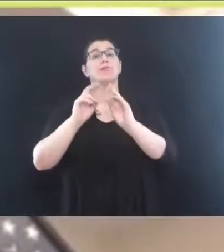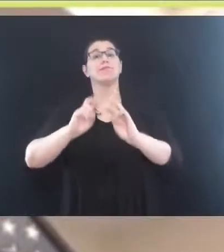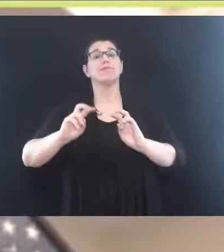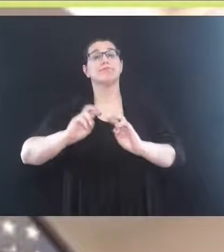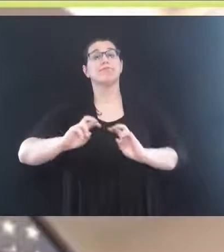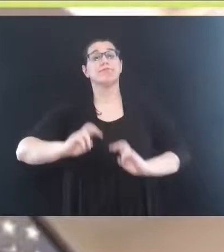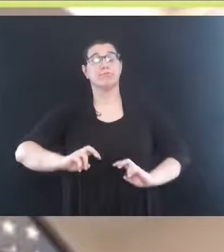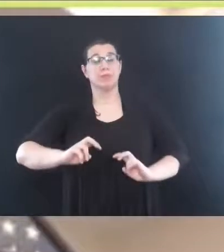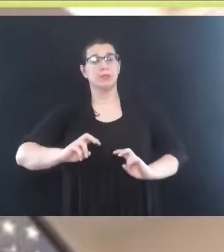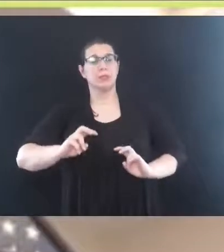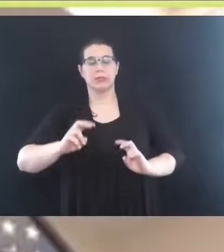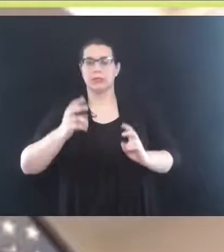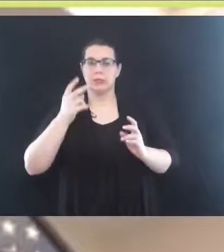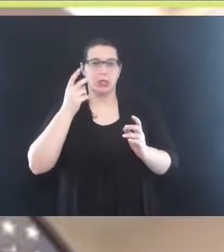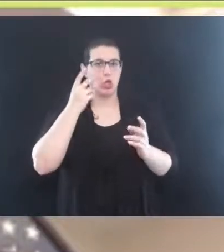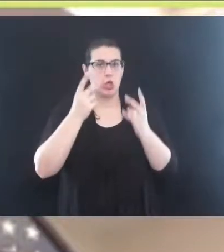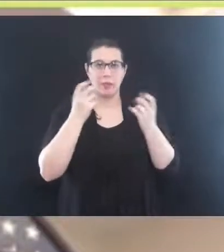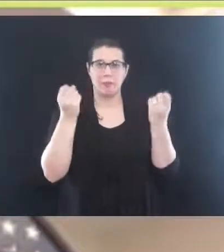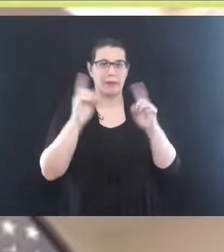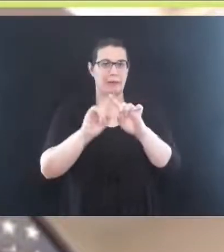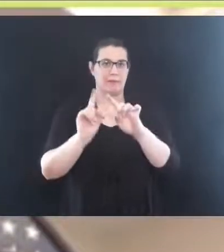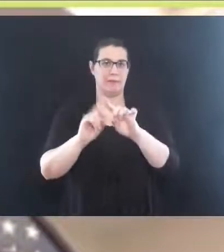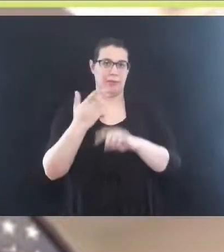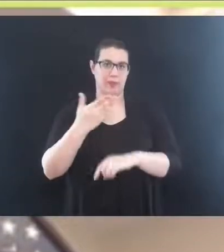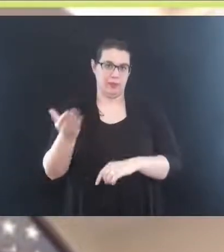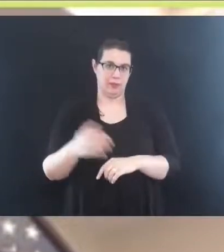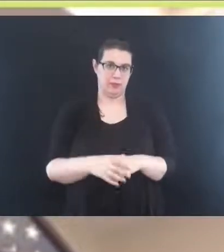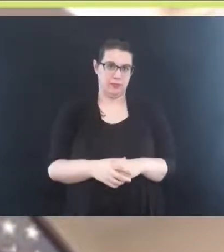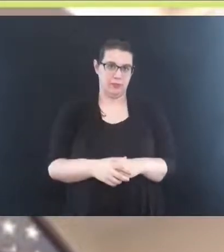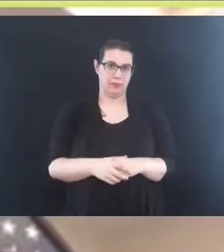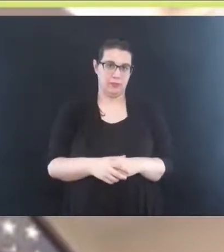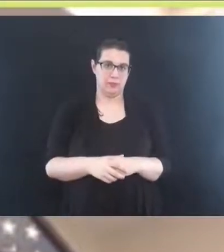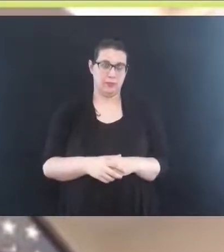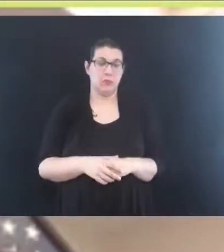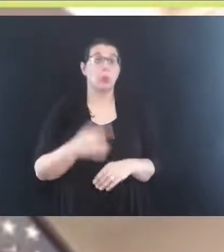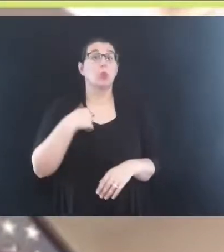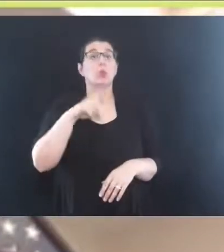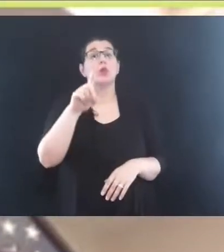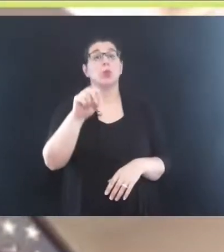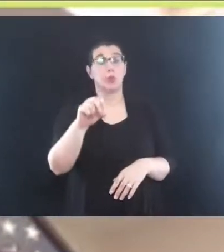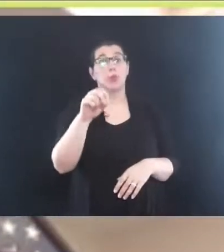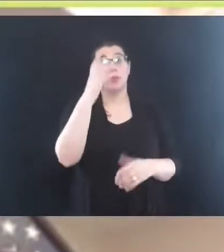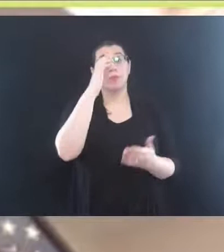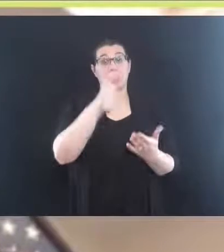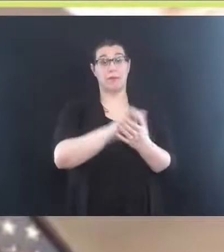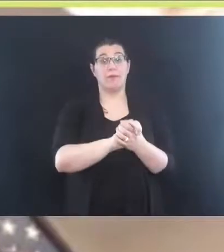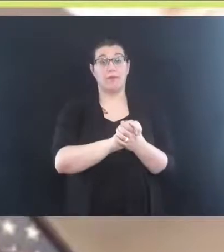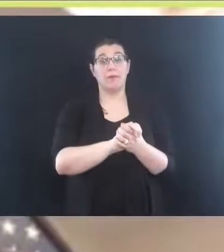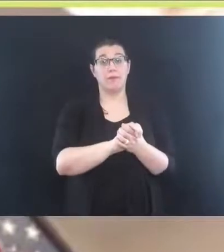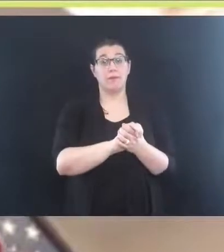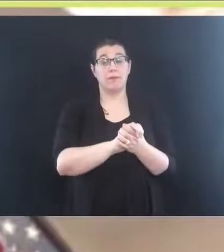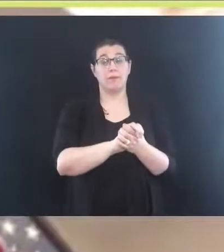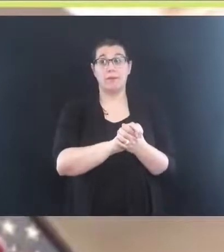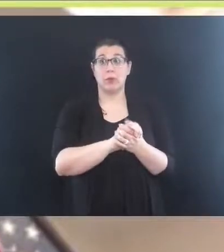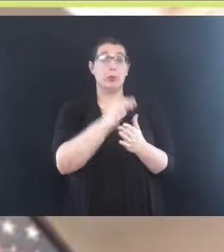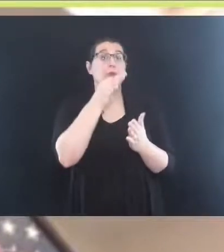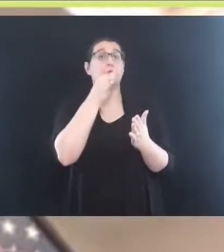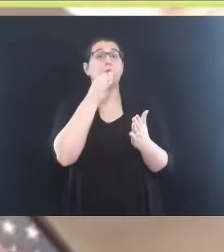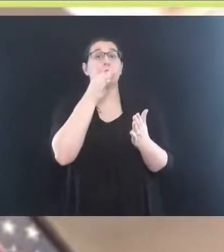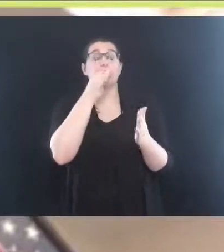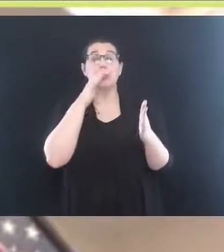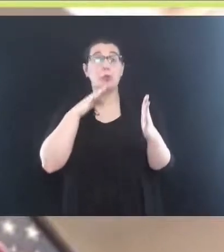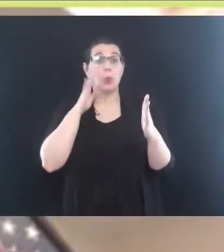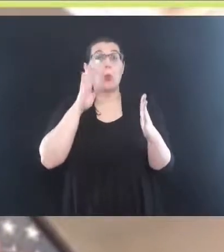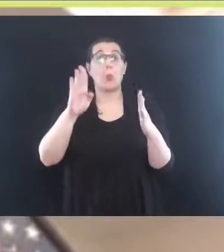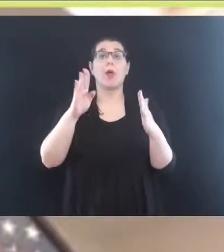at a number of different factors, and we do believe that we are within a short period of